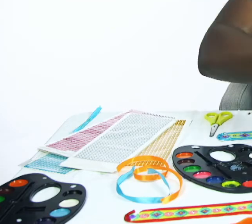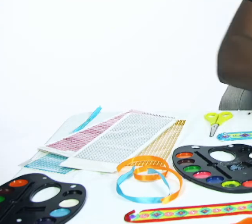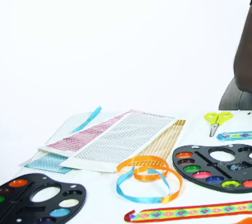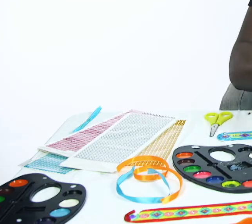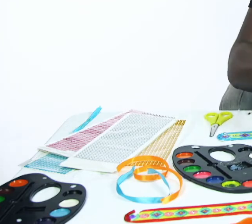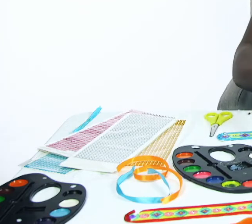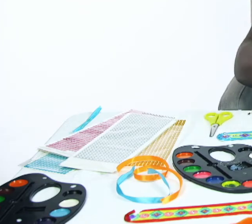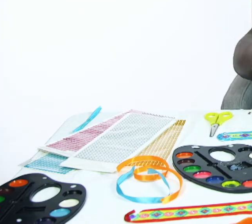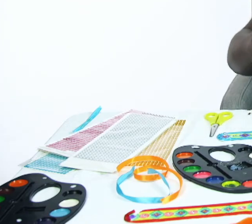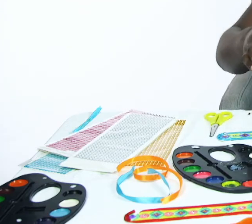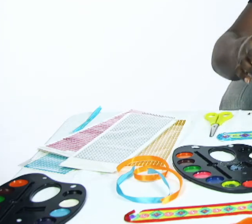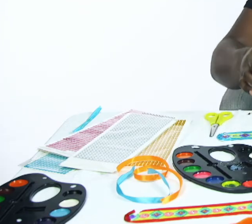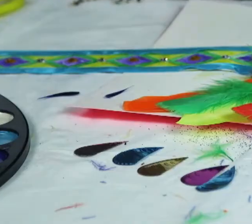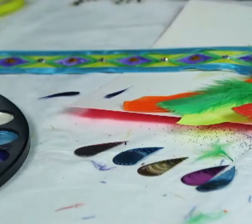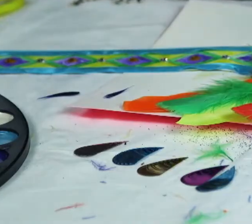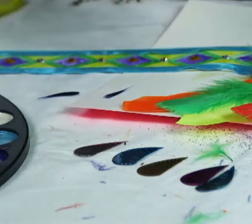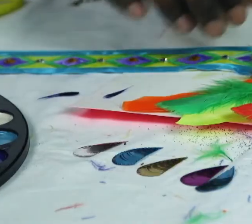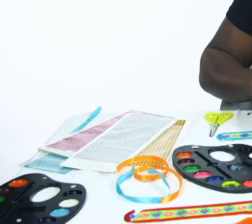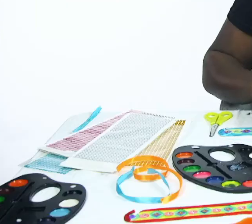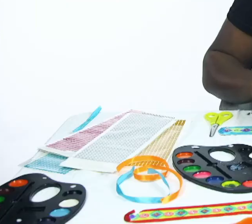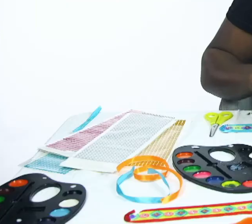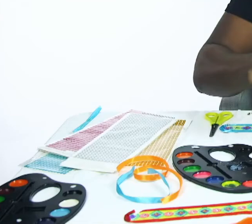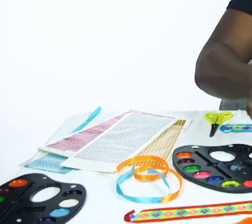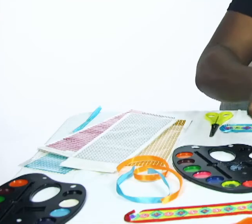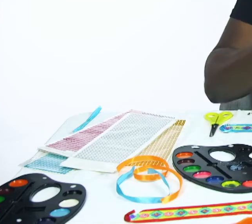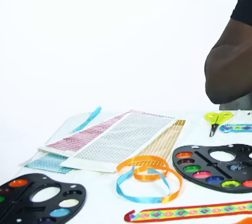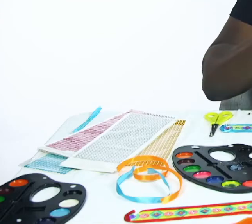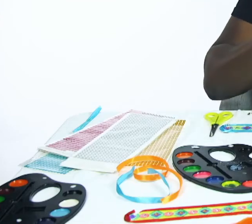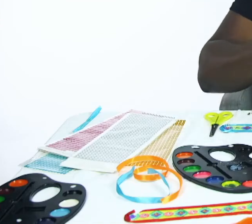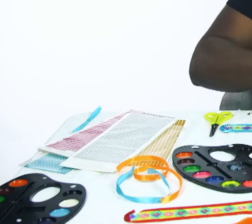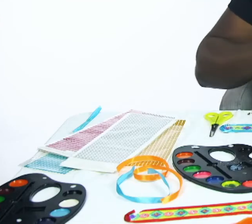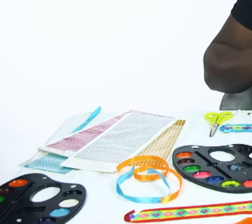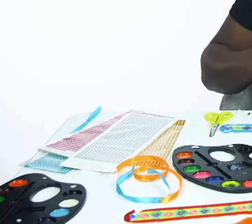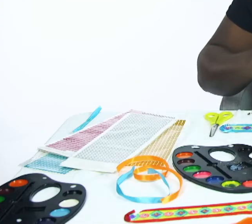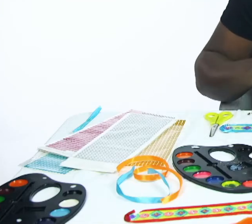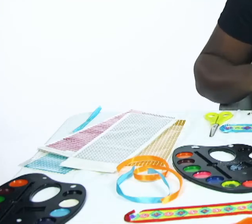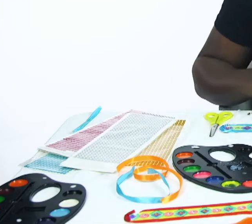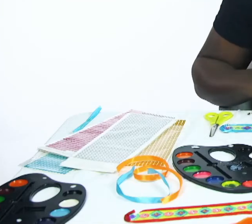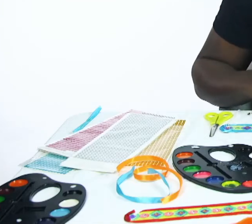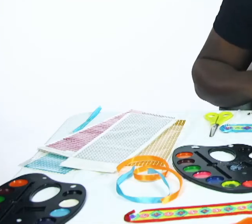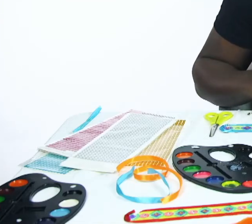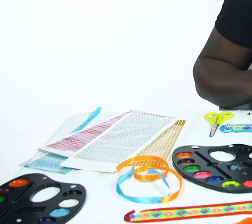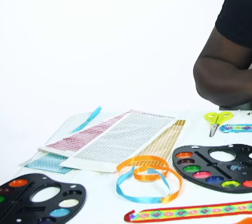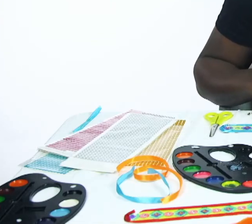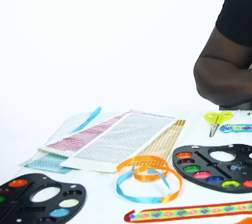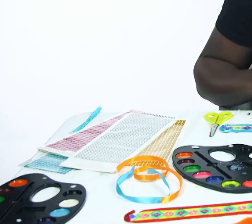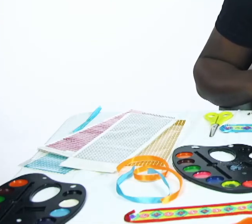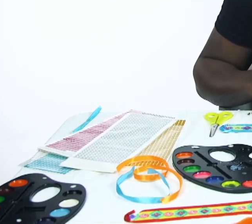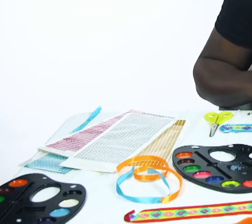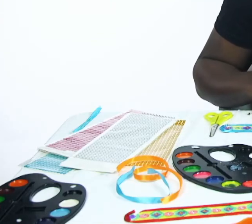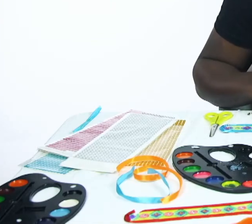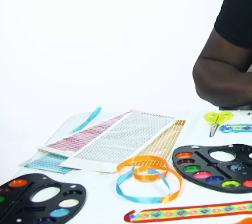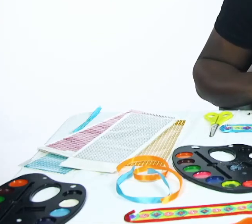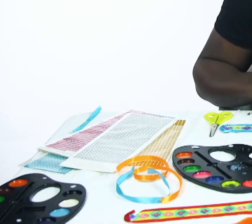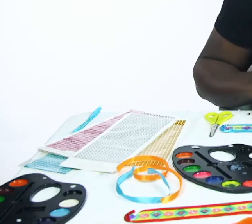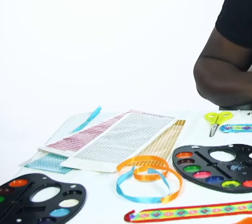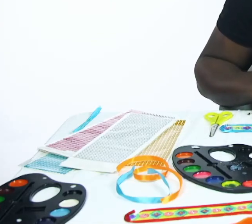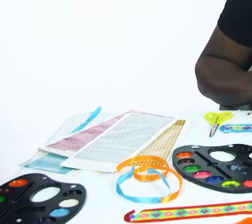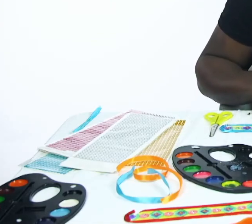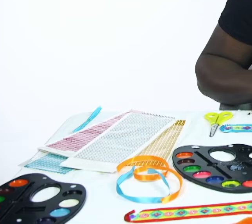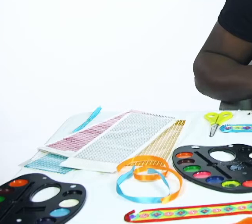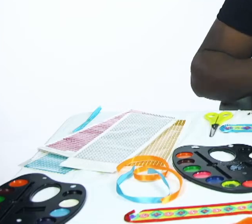now I've organized my colors, so when it comes to applying, it's easy to just pick up and stick. So we're going to start